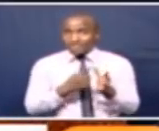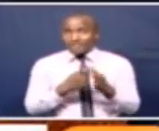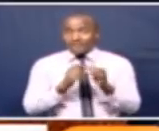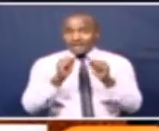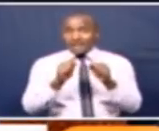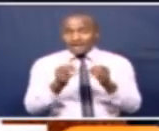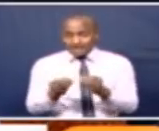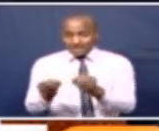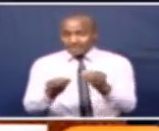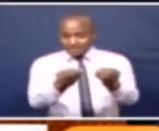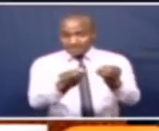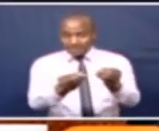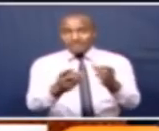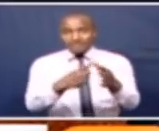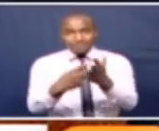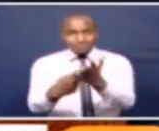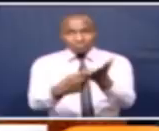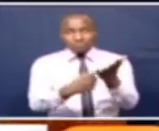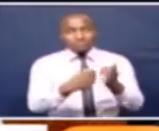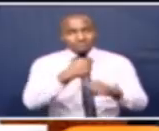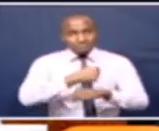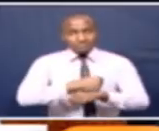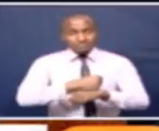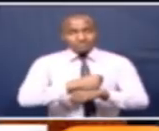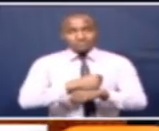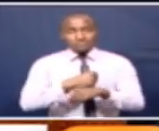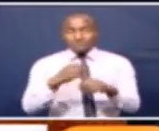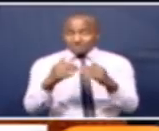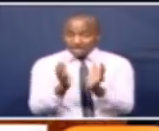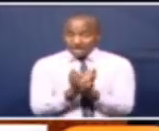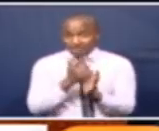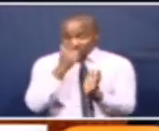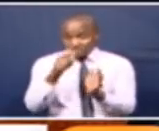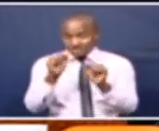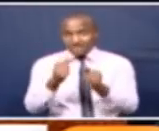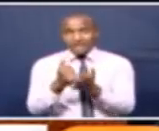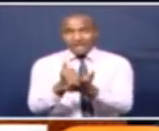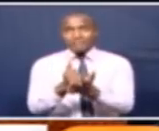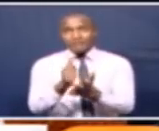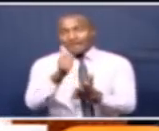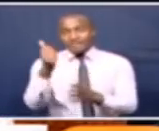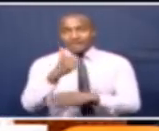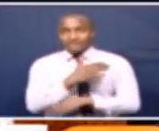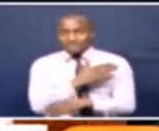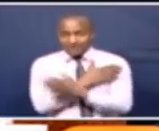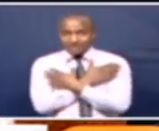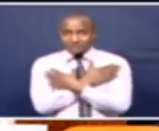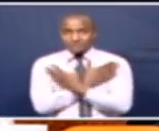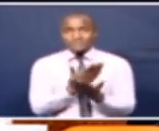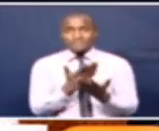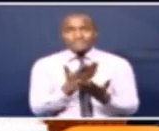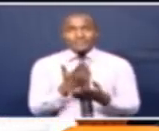give this head teacher to discuss in class that because that can also help your friends. Mm-hmm. So I think...